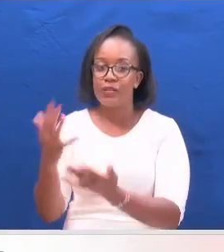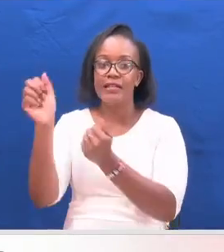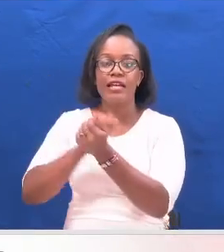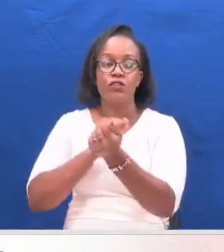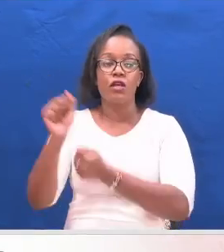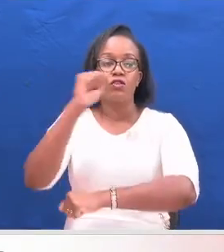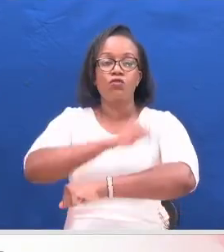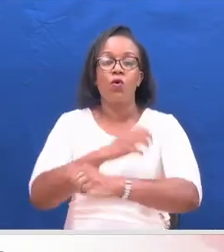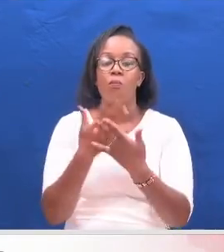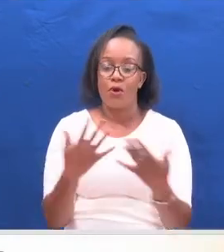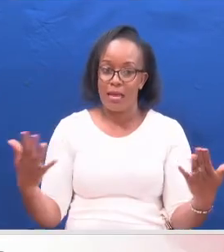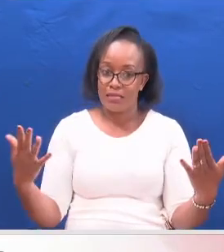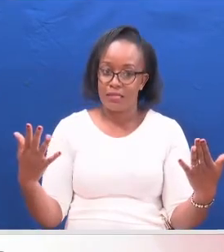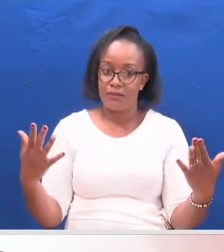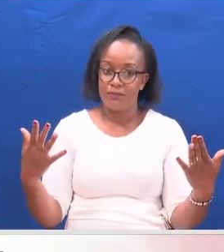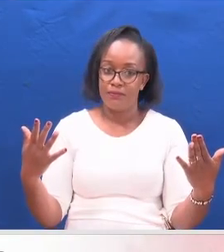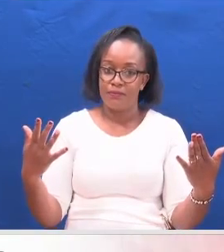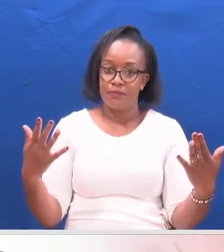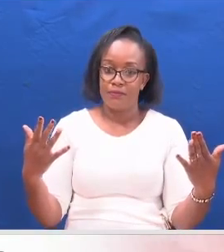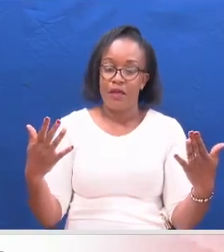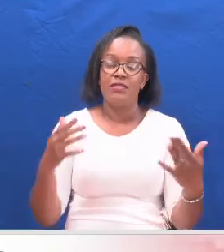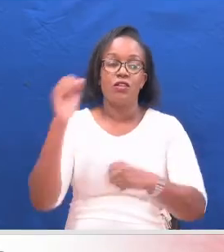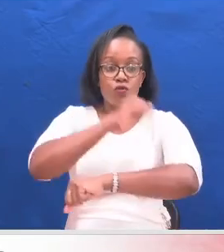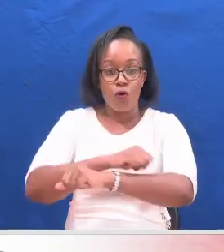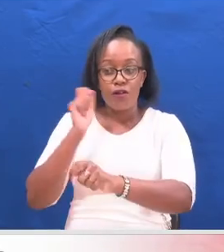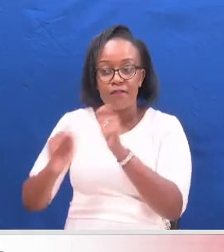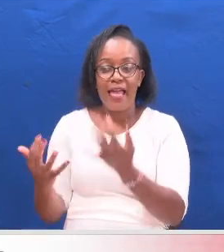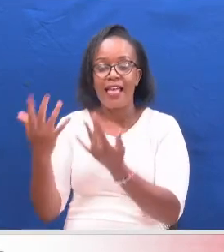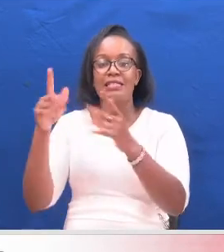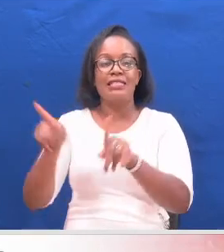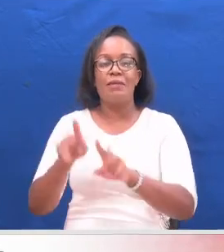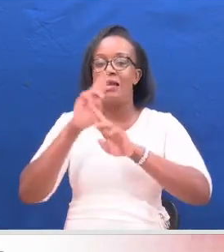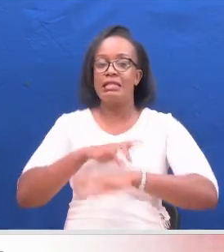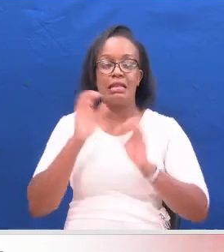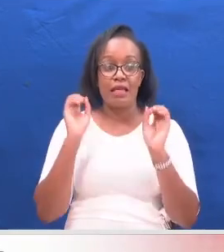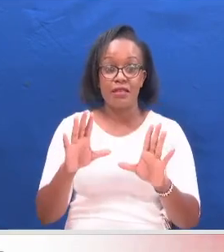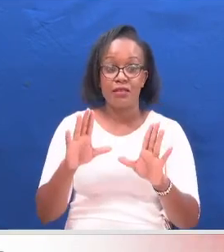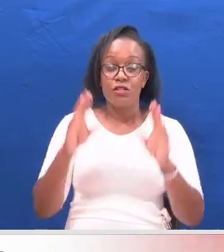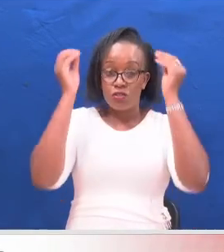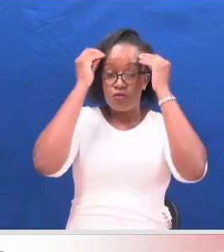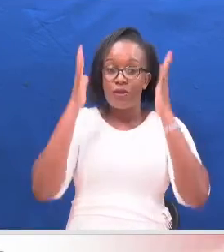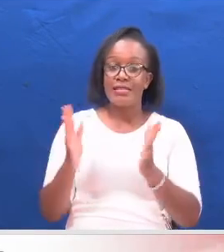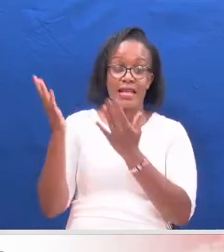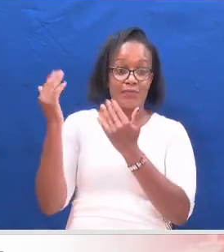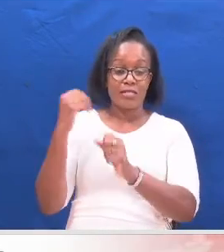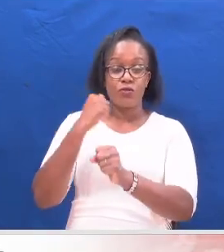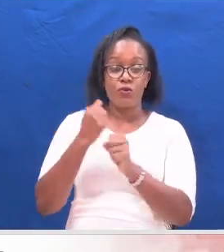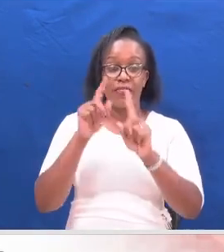destroying school property in the wake of school fires and unrests. Candidates are expected to sit for their